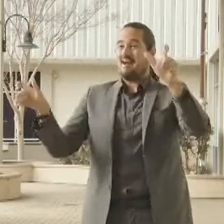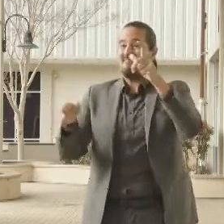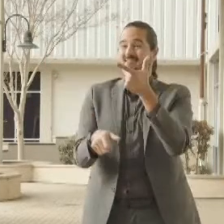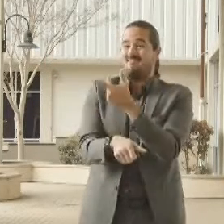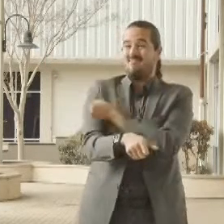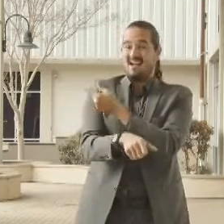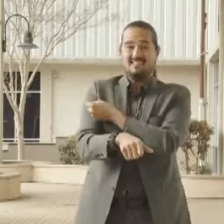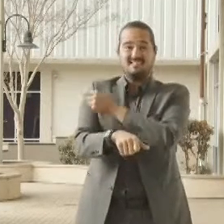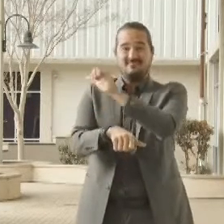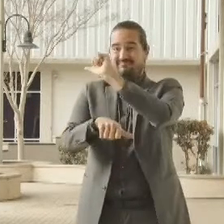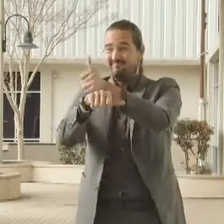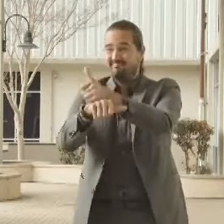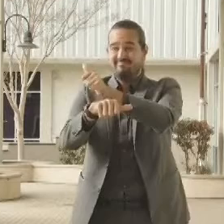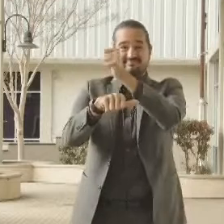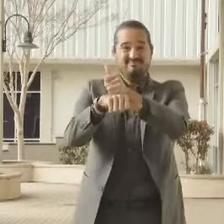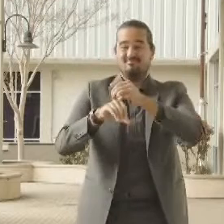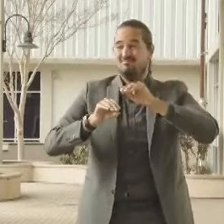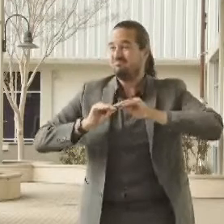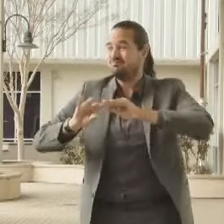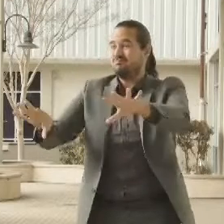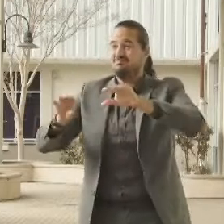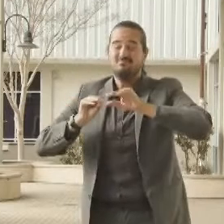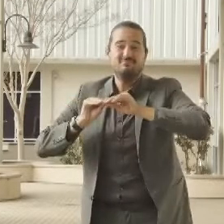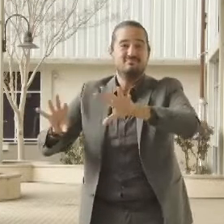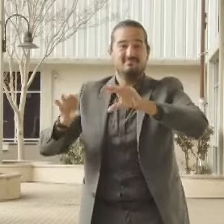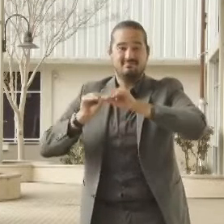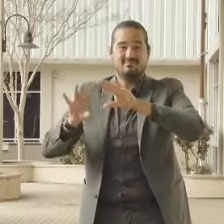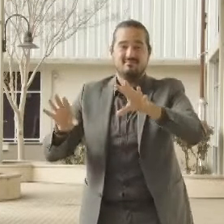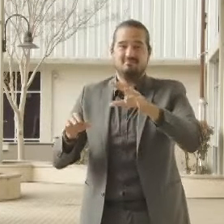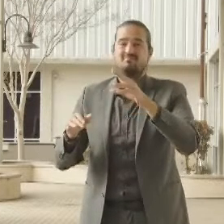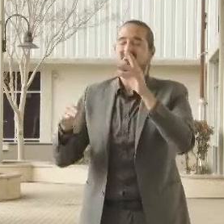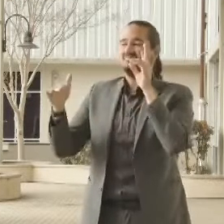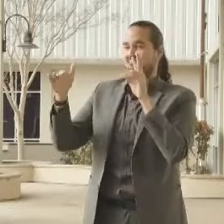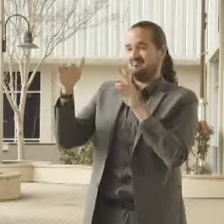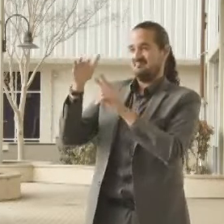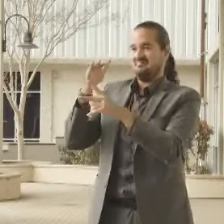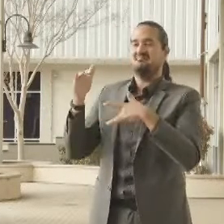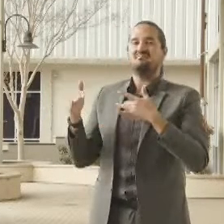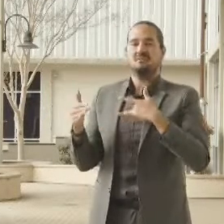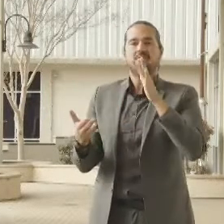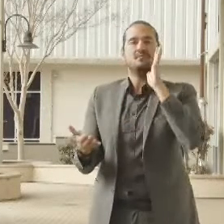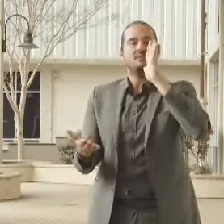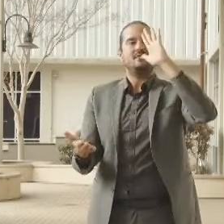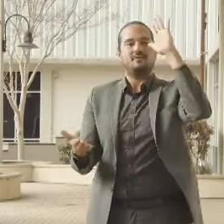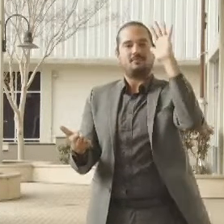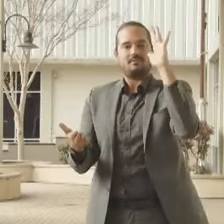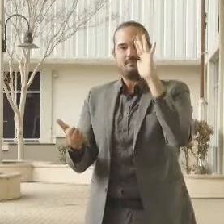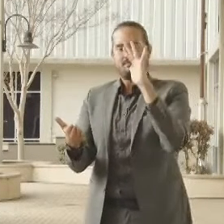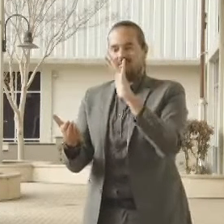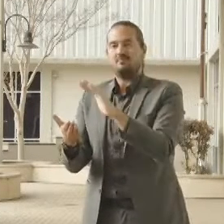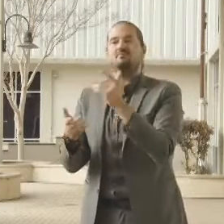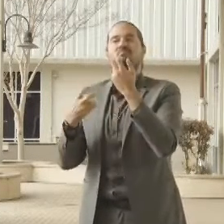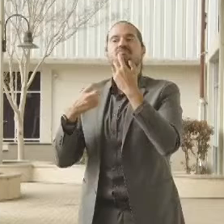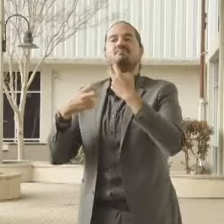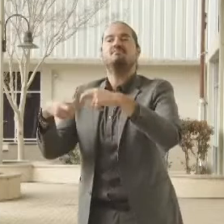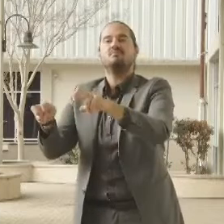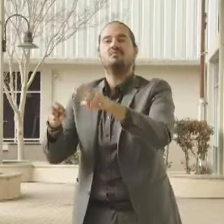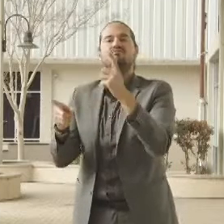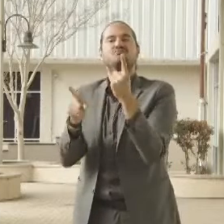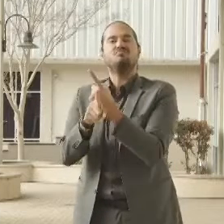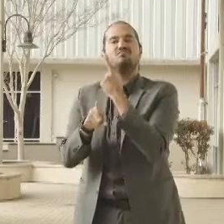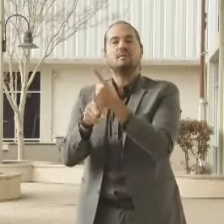I anticipate that will transition back to the way that we traditionally work, where you would go to your health